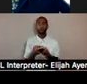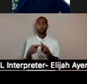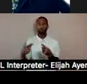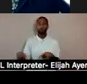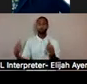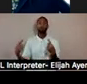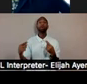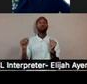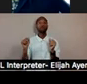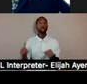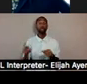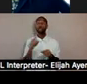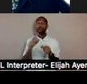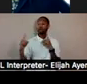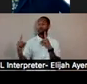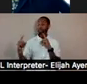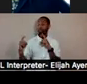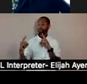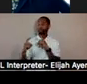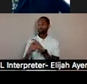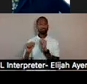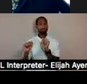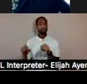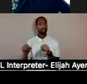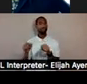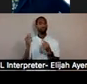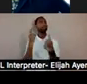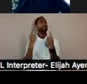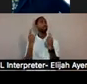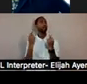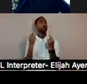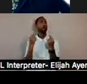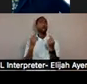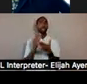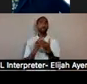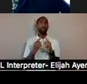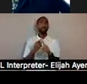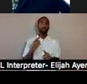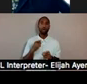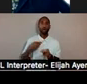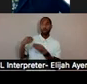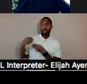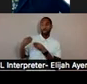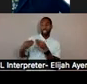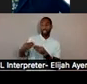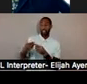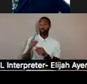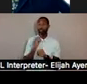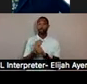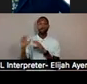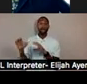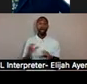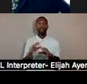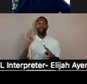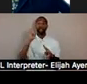a lot of complexity to this, to think about, like, some of us are coming from lineages that have actively